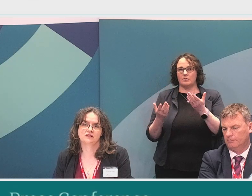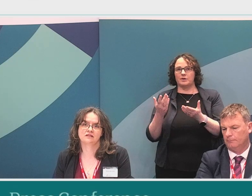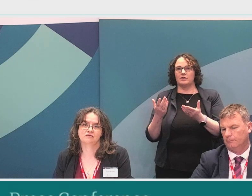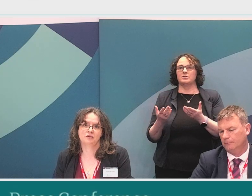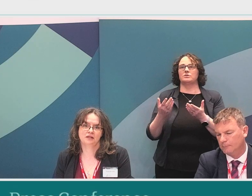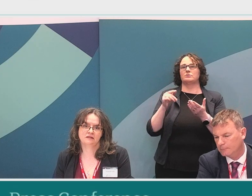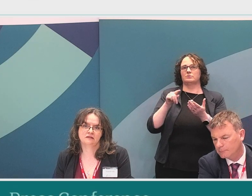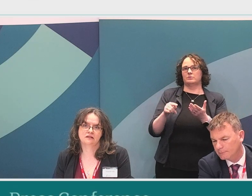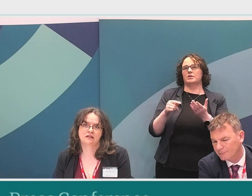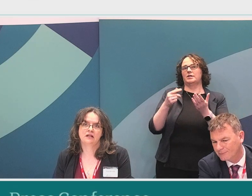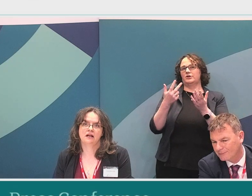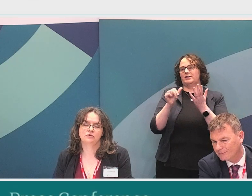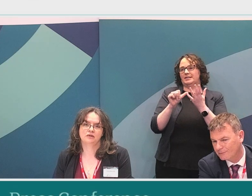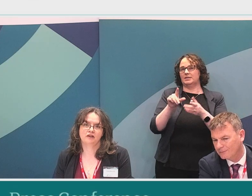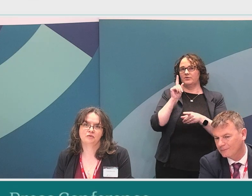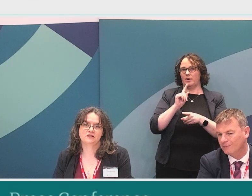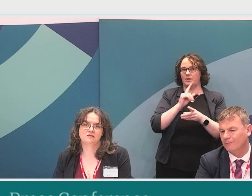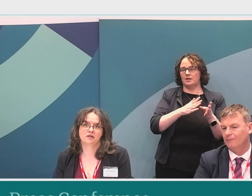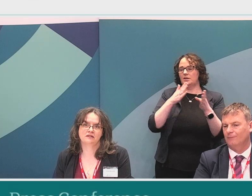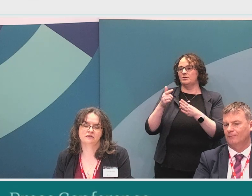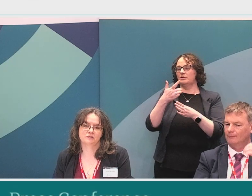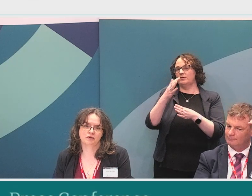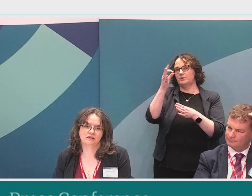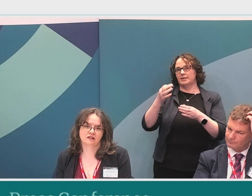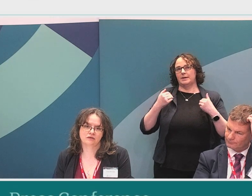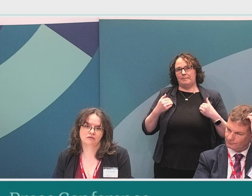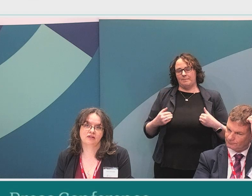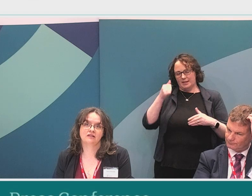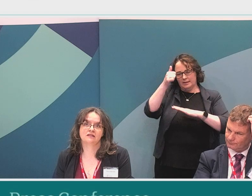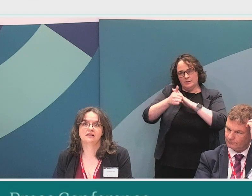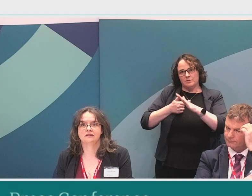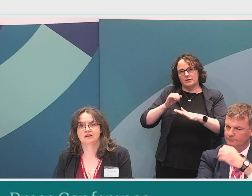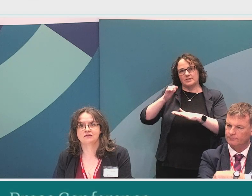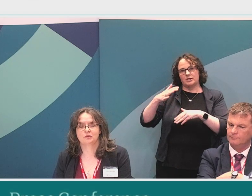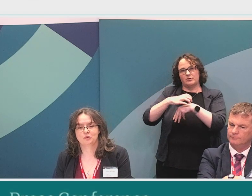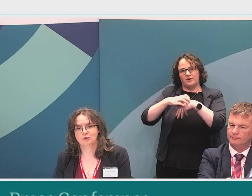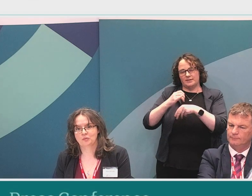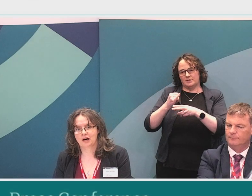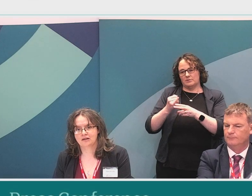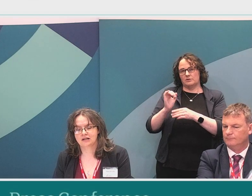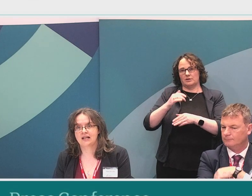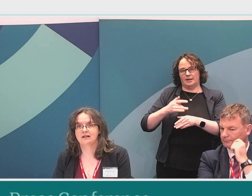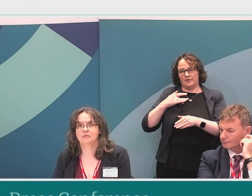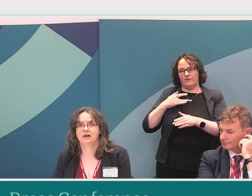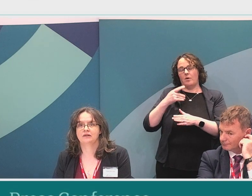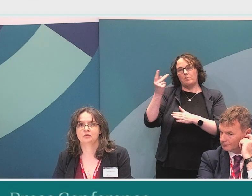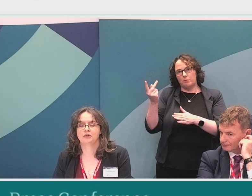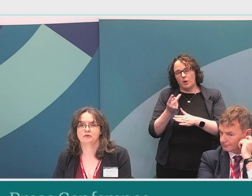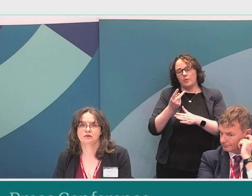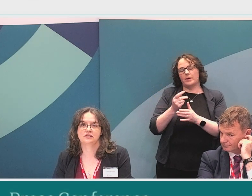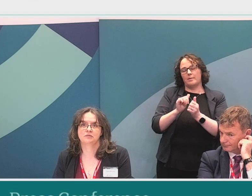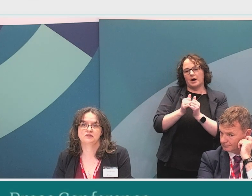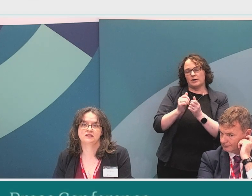36% of females. And 25% of males have experienced sexual violence in their lifetime with both a partner and a non-partner, compared